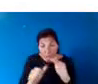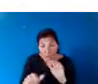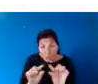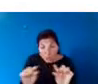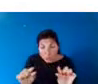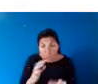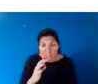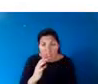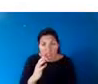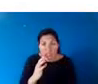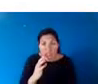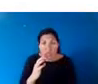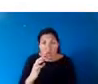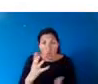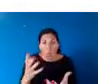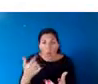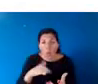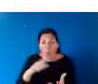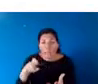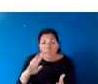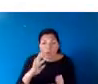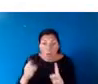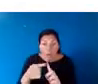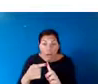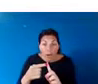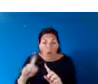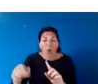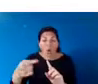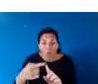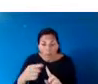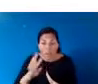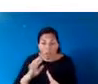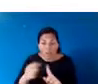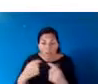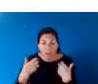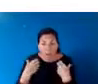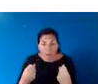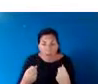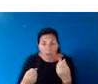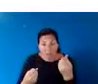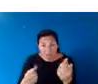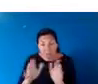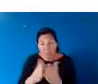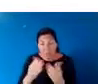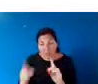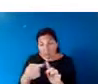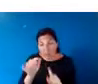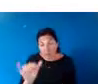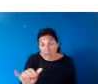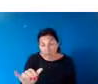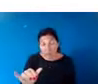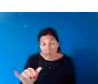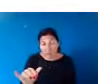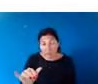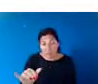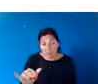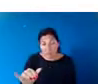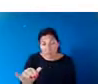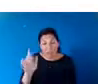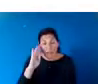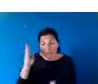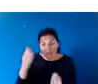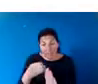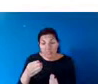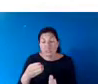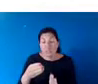health. That's what this book is about. And it is ultimately, I've become convinced that it requires a change in the health